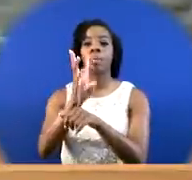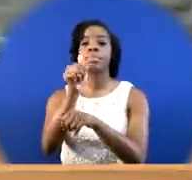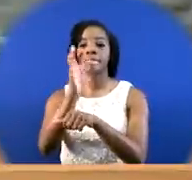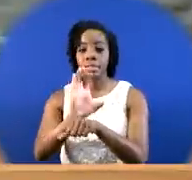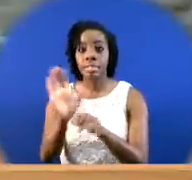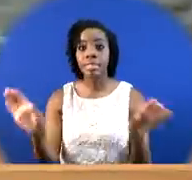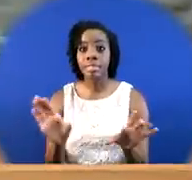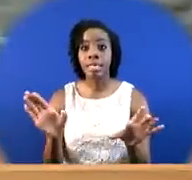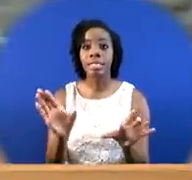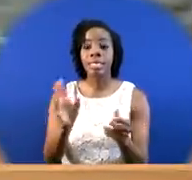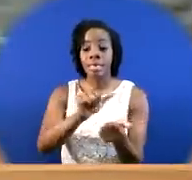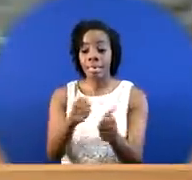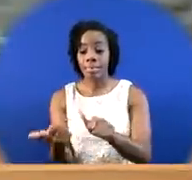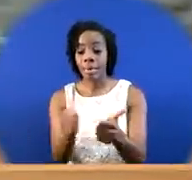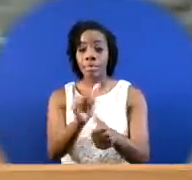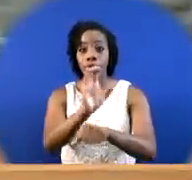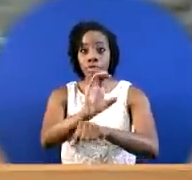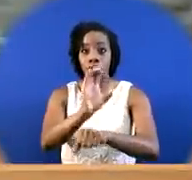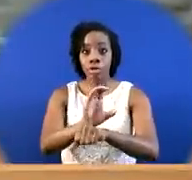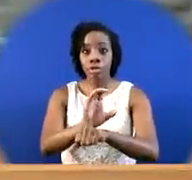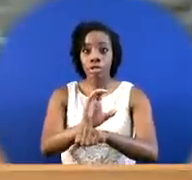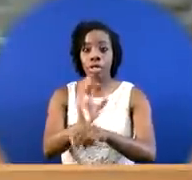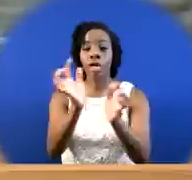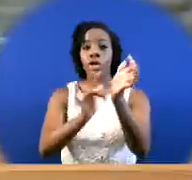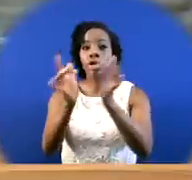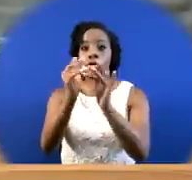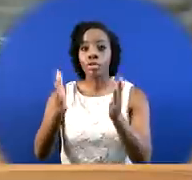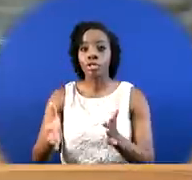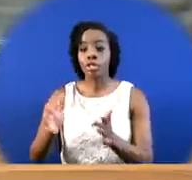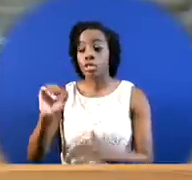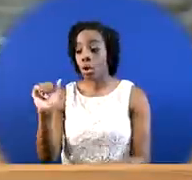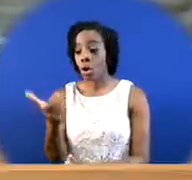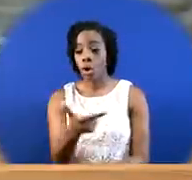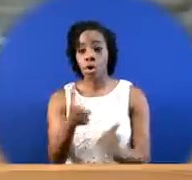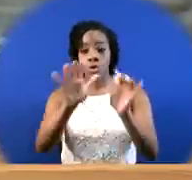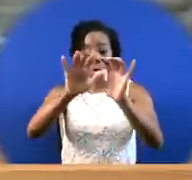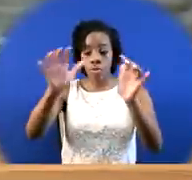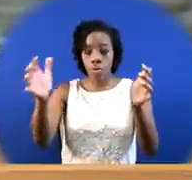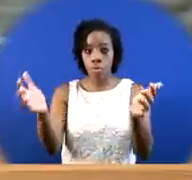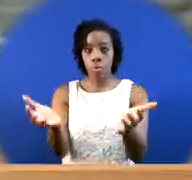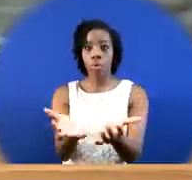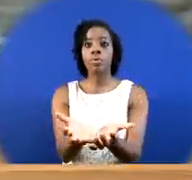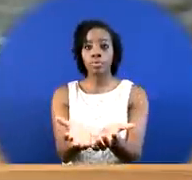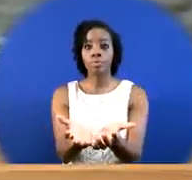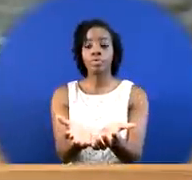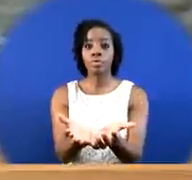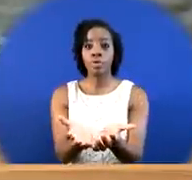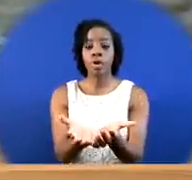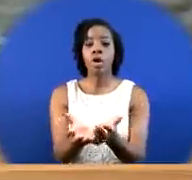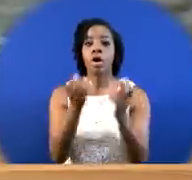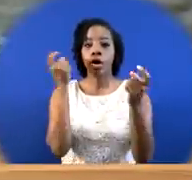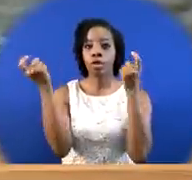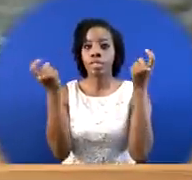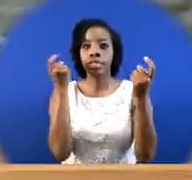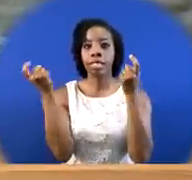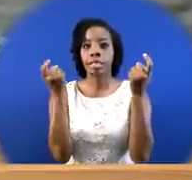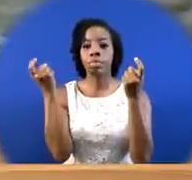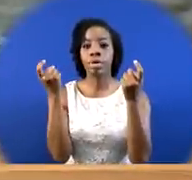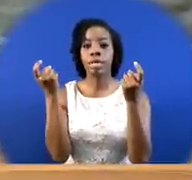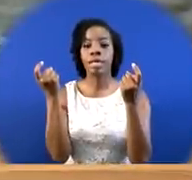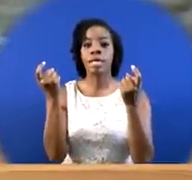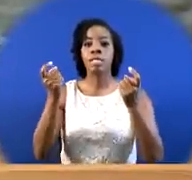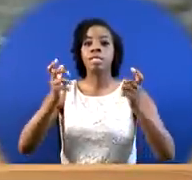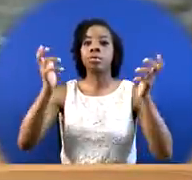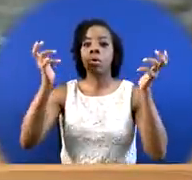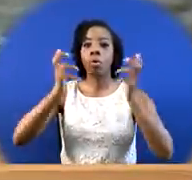something that Baptist churches do. Christians everywhere, all around the world, are celebrating the triumphal